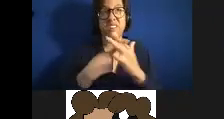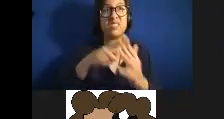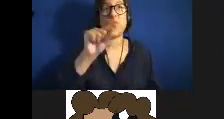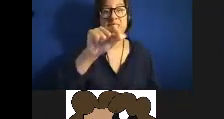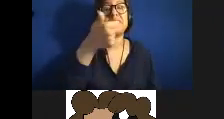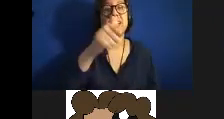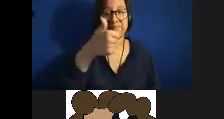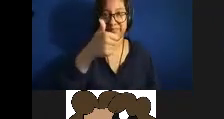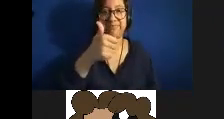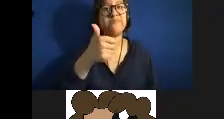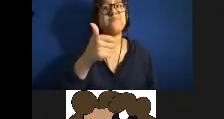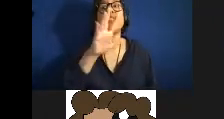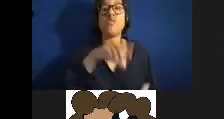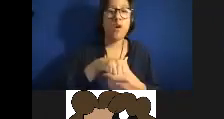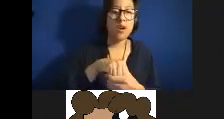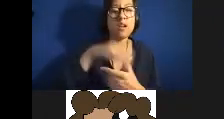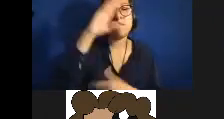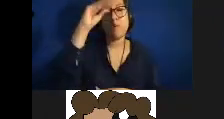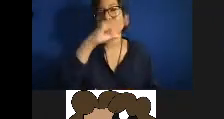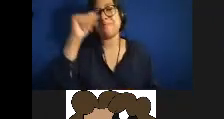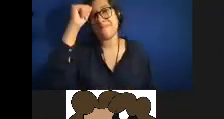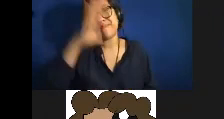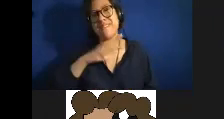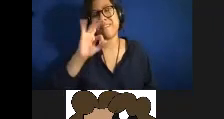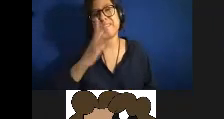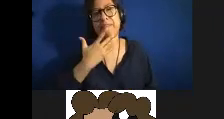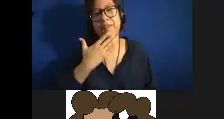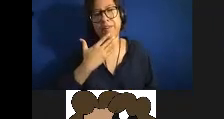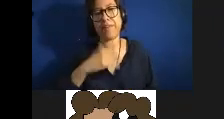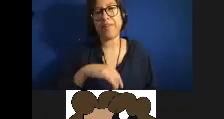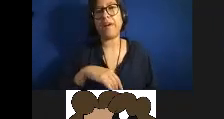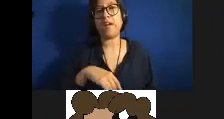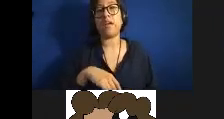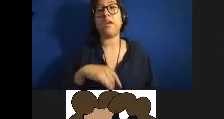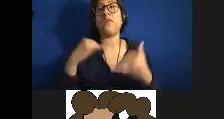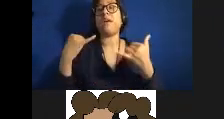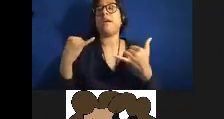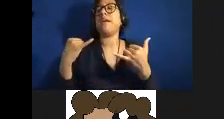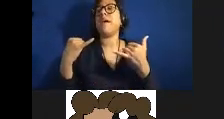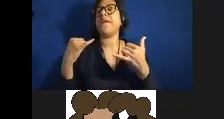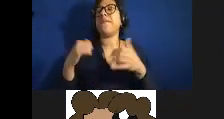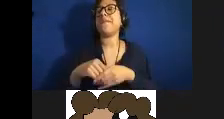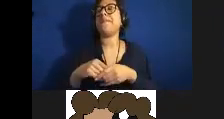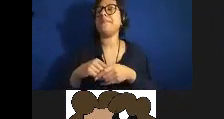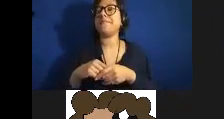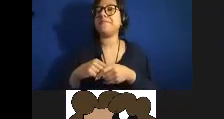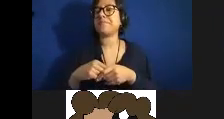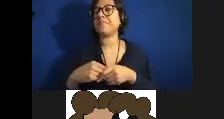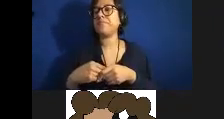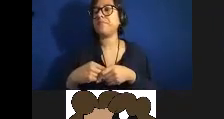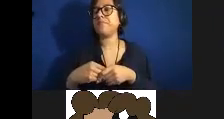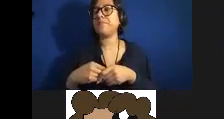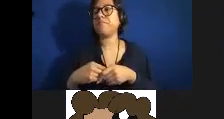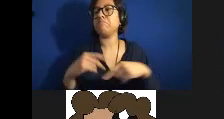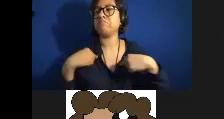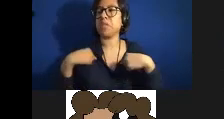being engaged in boys and men of color stuff. And I think on a very tangible note, right, like some of the things that that I've been